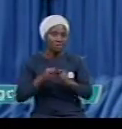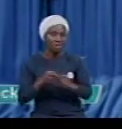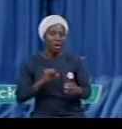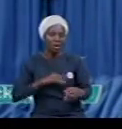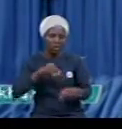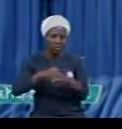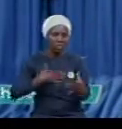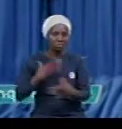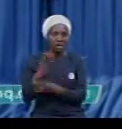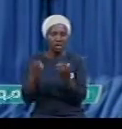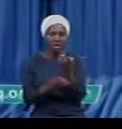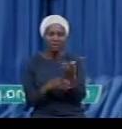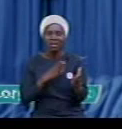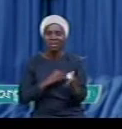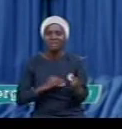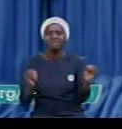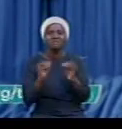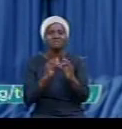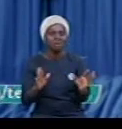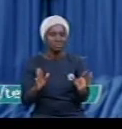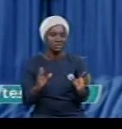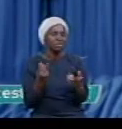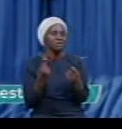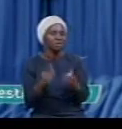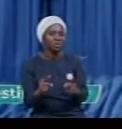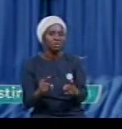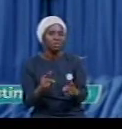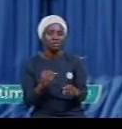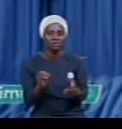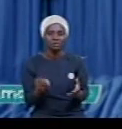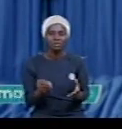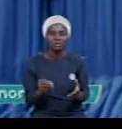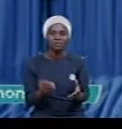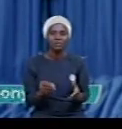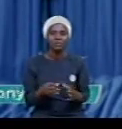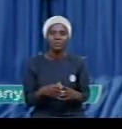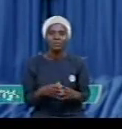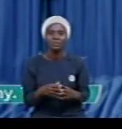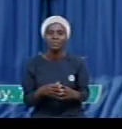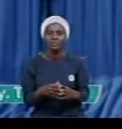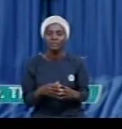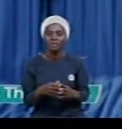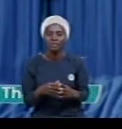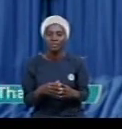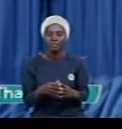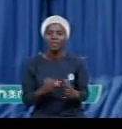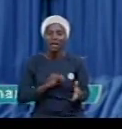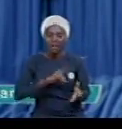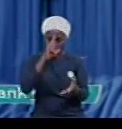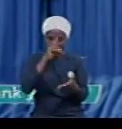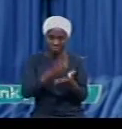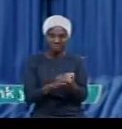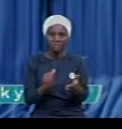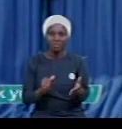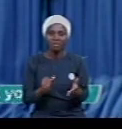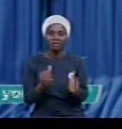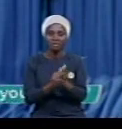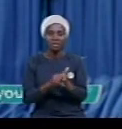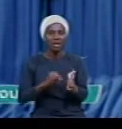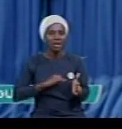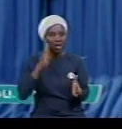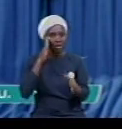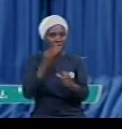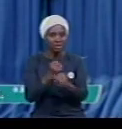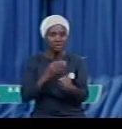to happen. So I said to myself that now that Jesus is coming to us, our place, I believed that I am going to get my